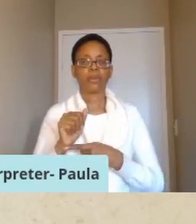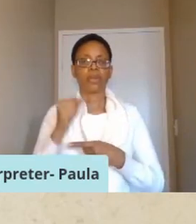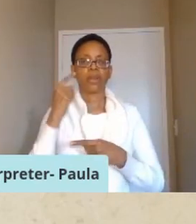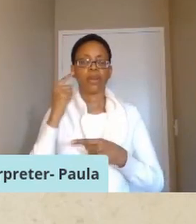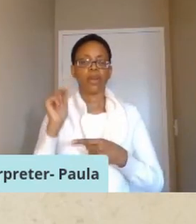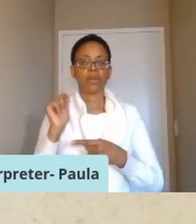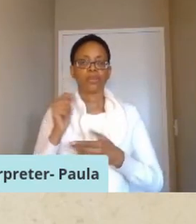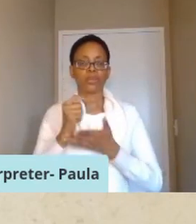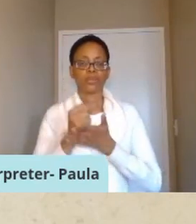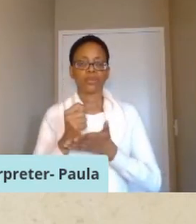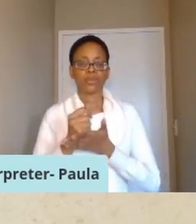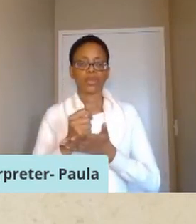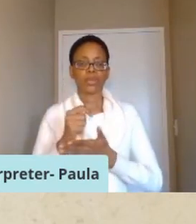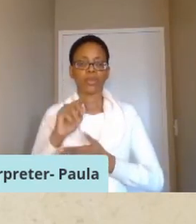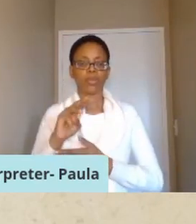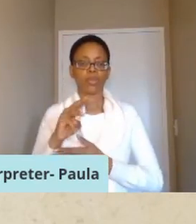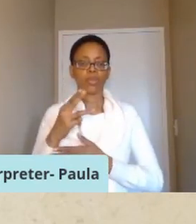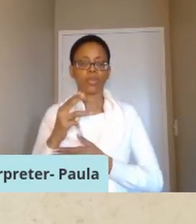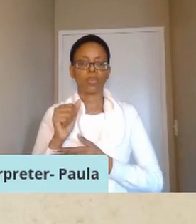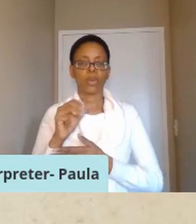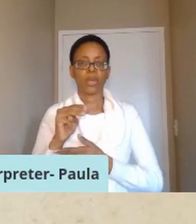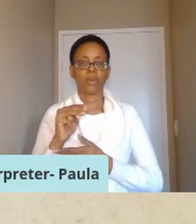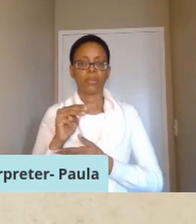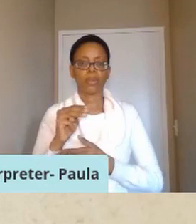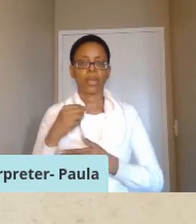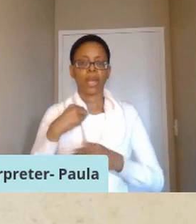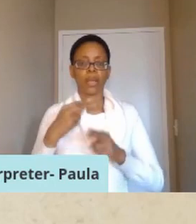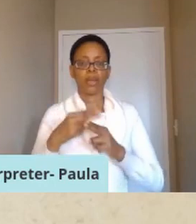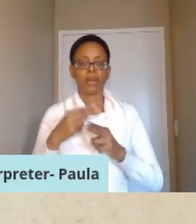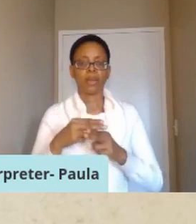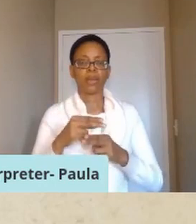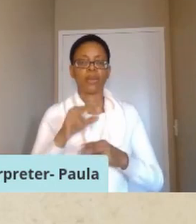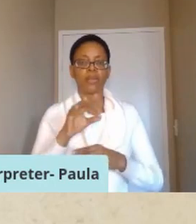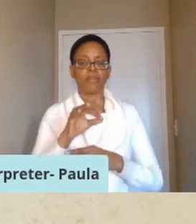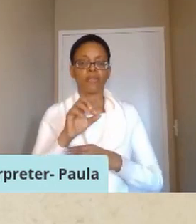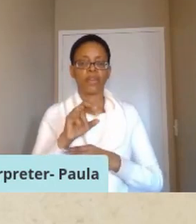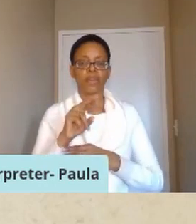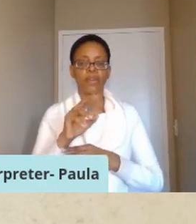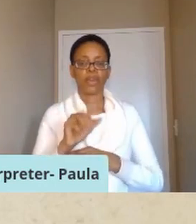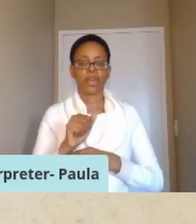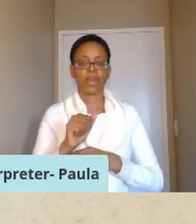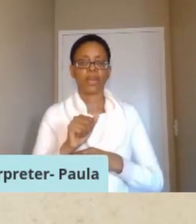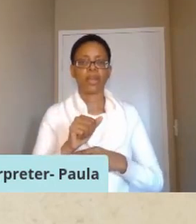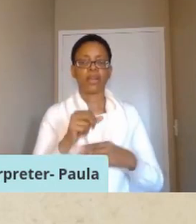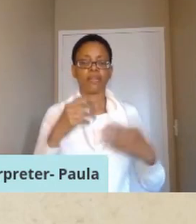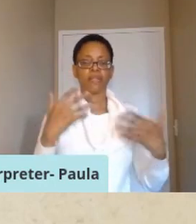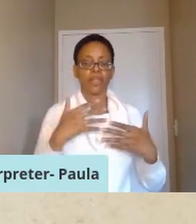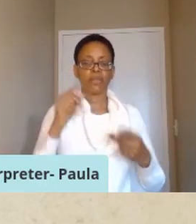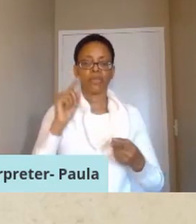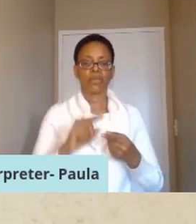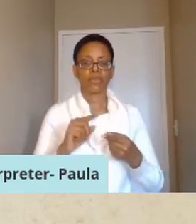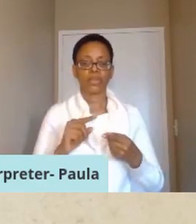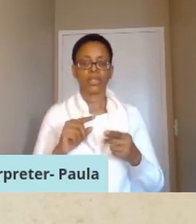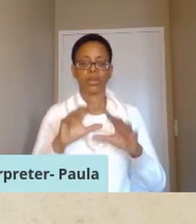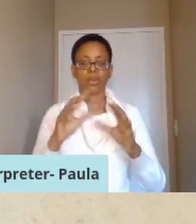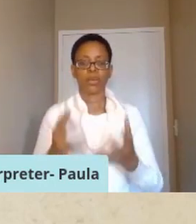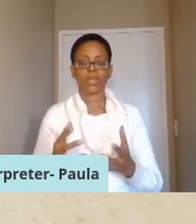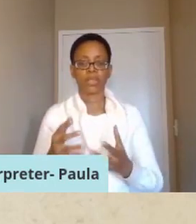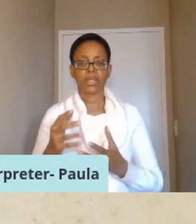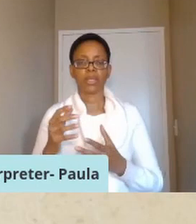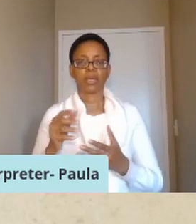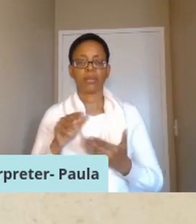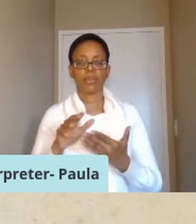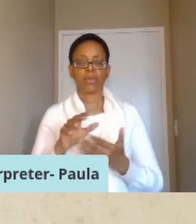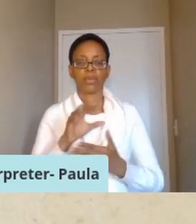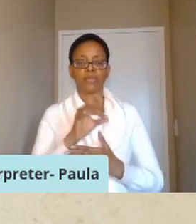And so I call this fear-reducing holistic approach FERHA. FERHA empowers the client to